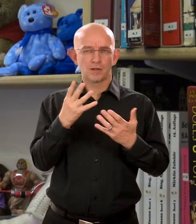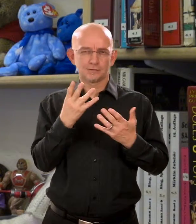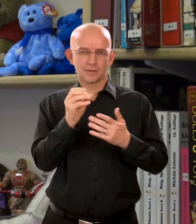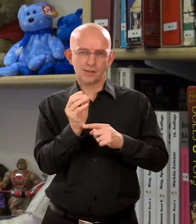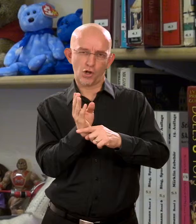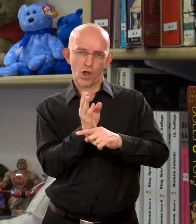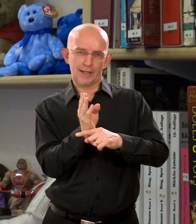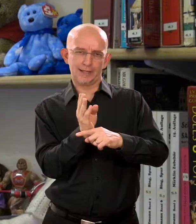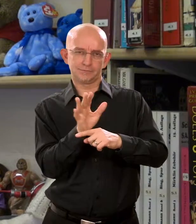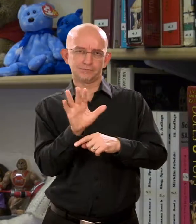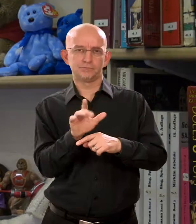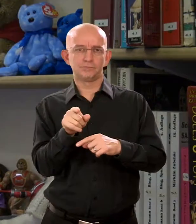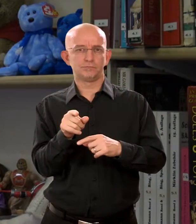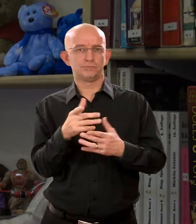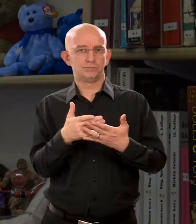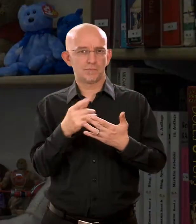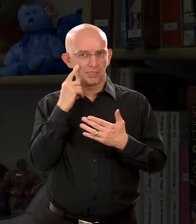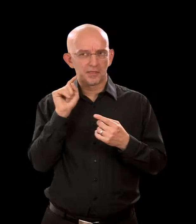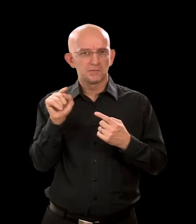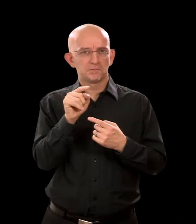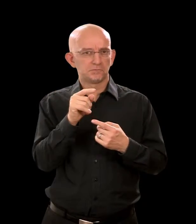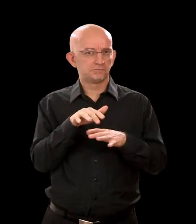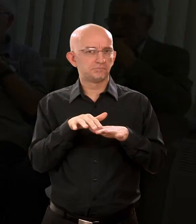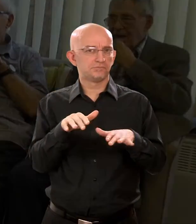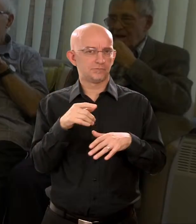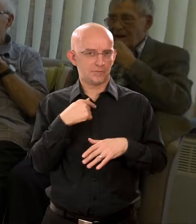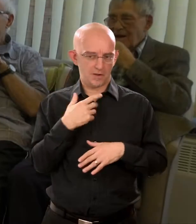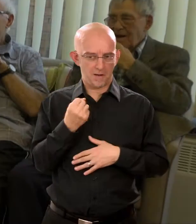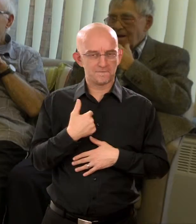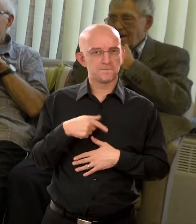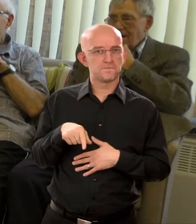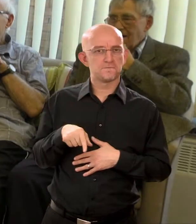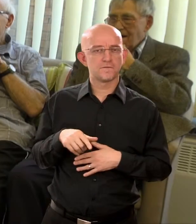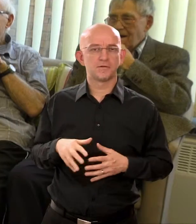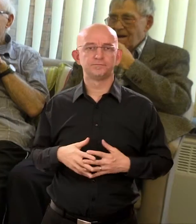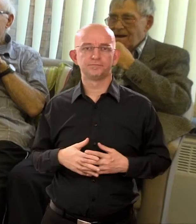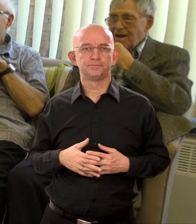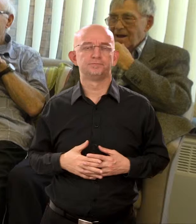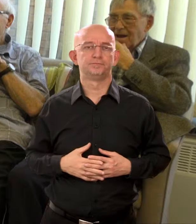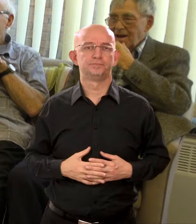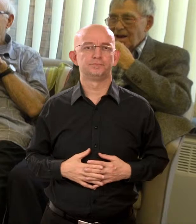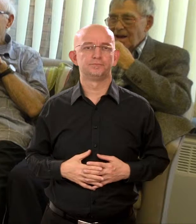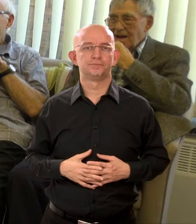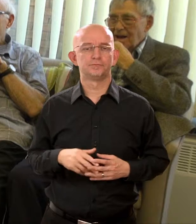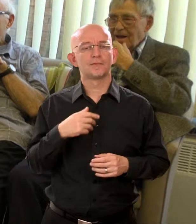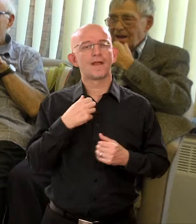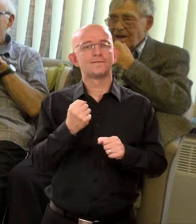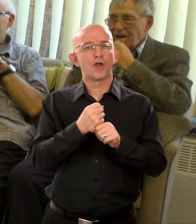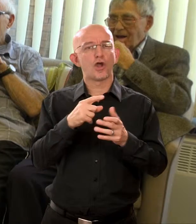I think there must have been a few. I remember having a few like that. I had a gollywog. Okay.